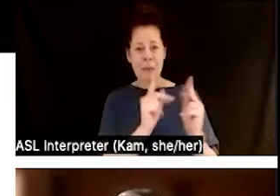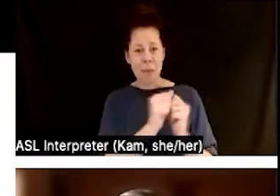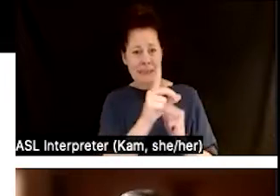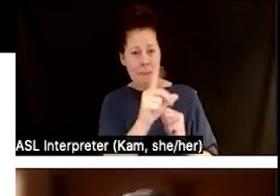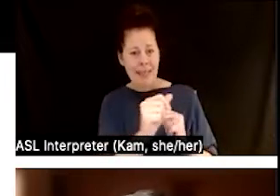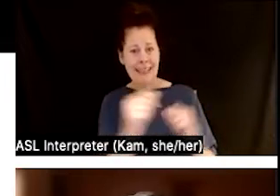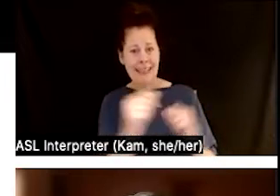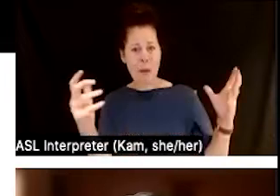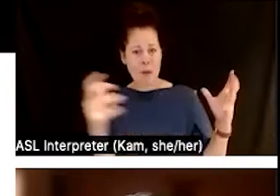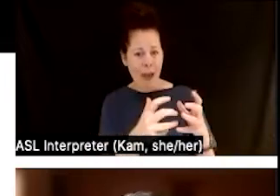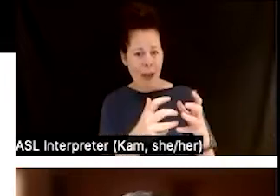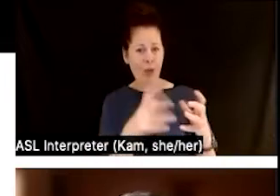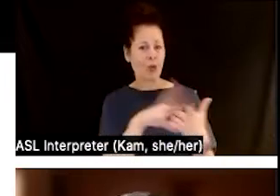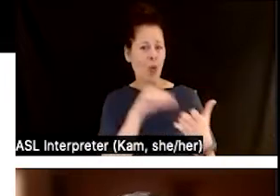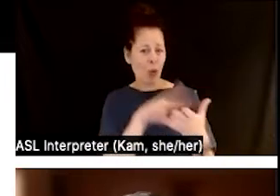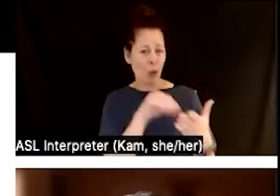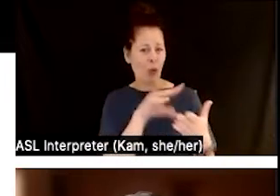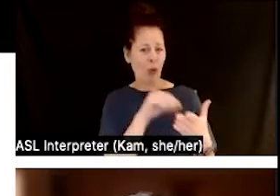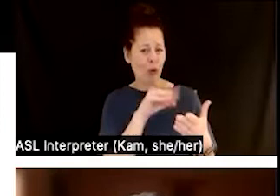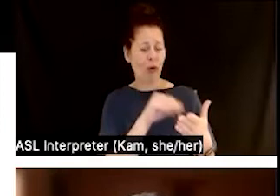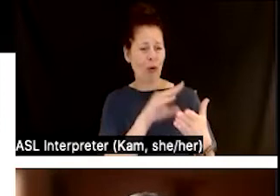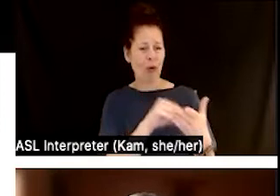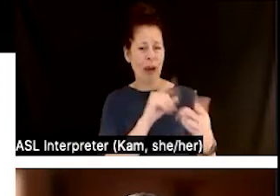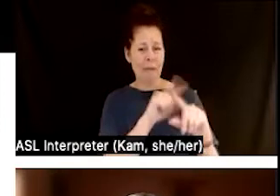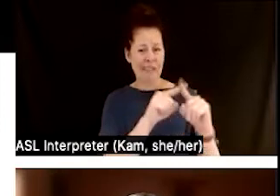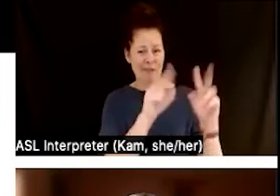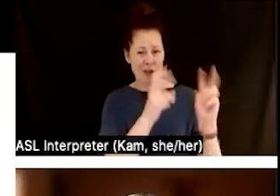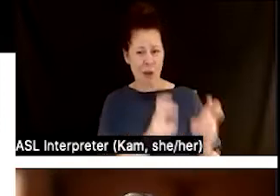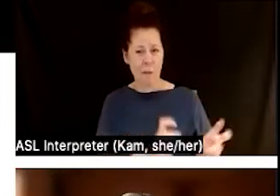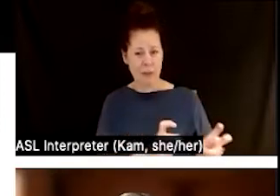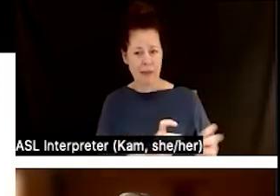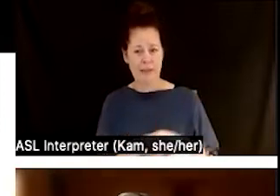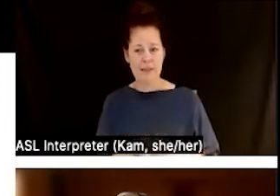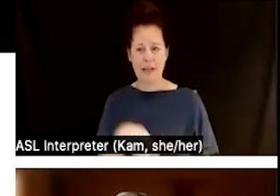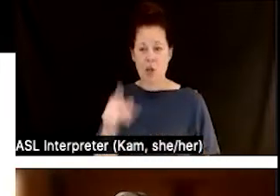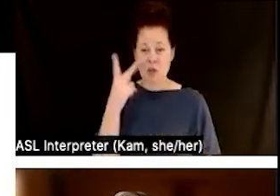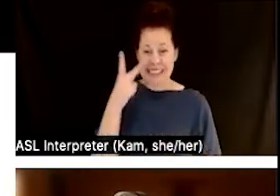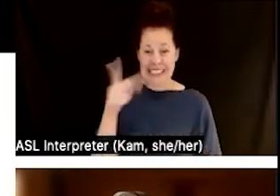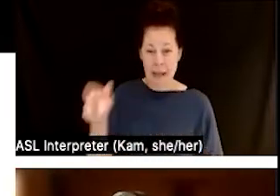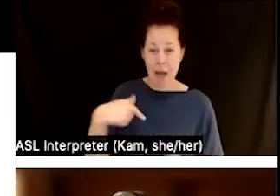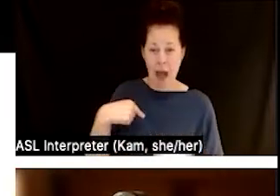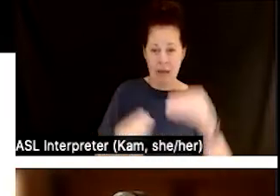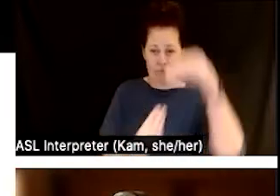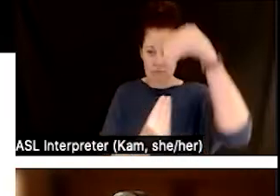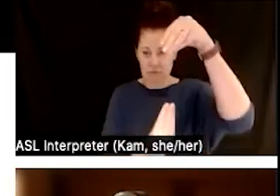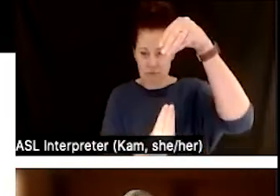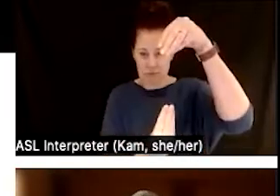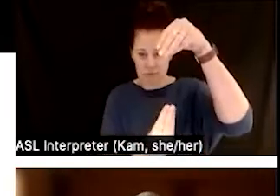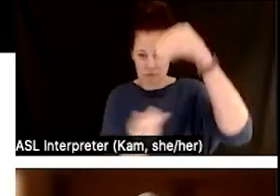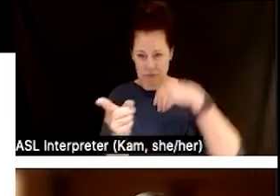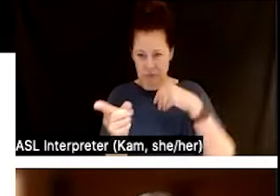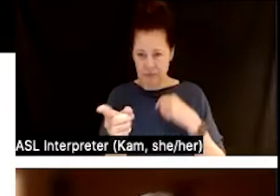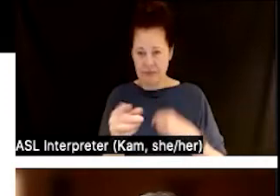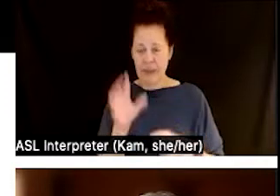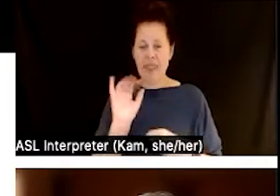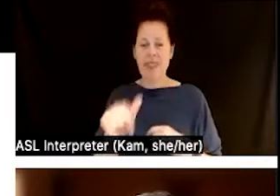lots of different topics. And we all get this really great, I don't know if you can see it, but it's a